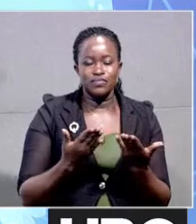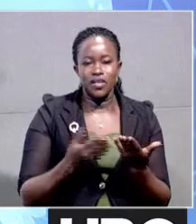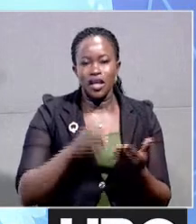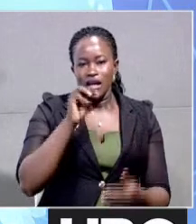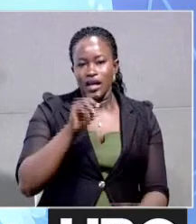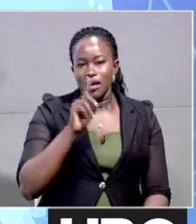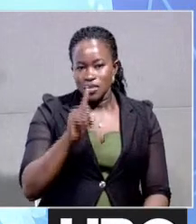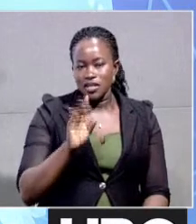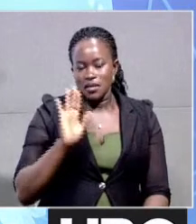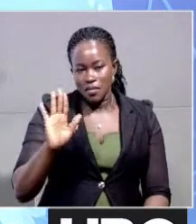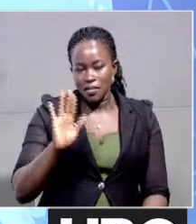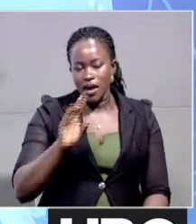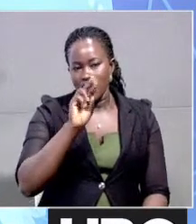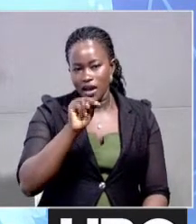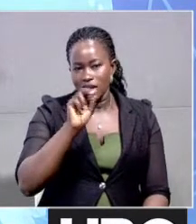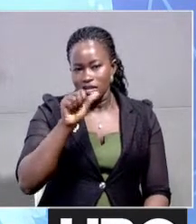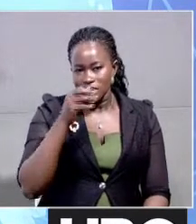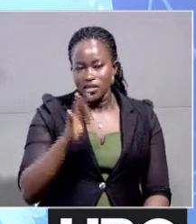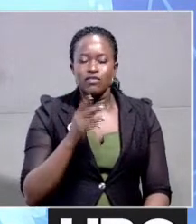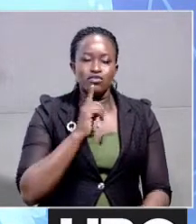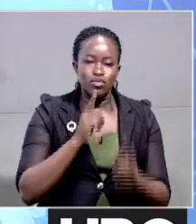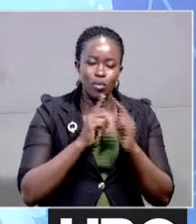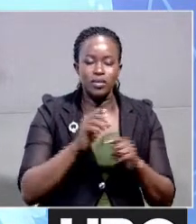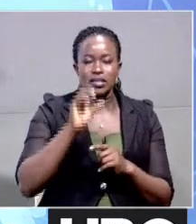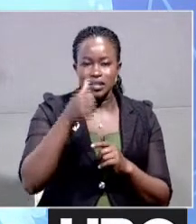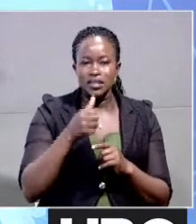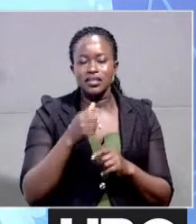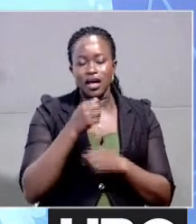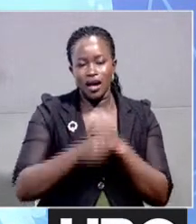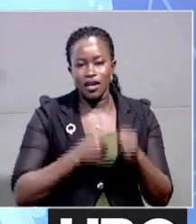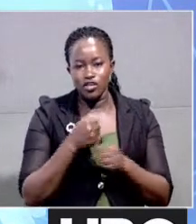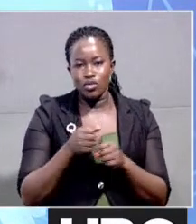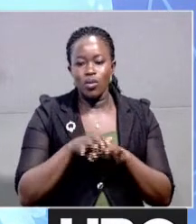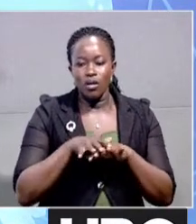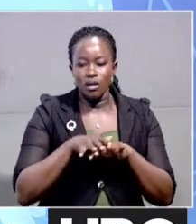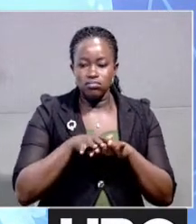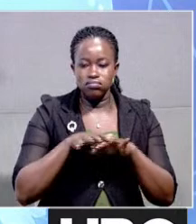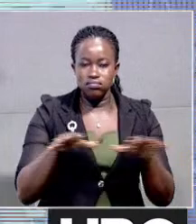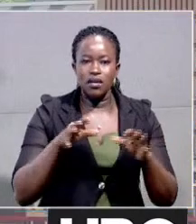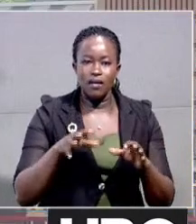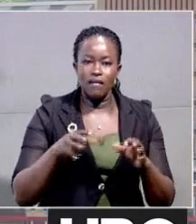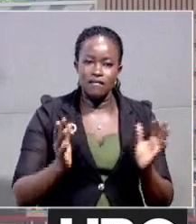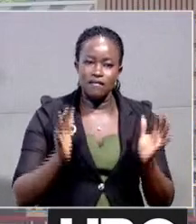MD NSSF, at the 6th Annual Suppliers Forum held here in Kampala.